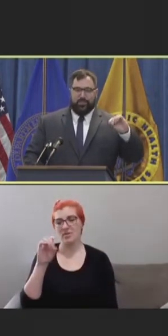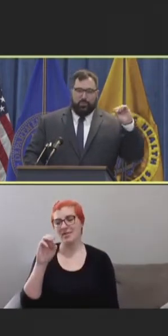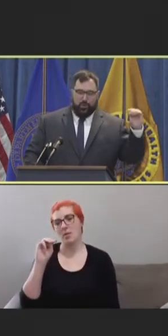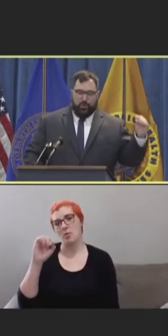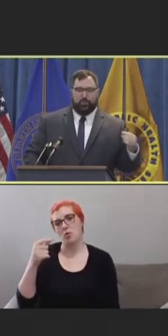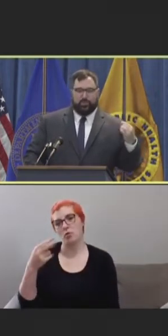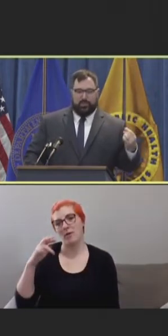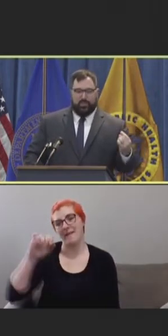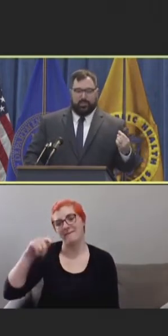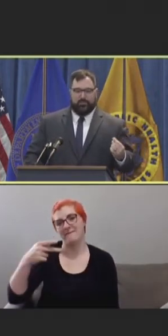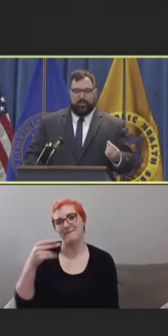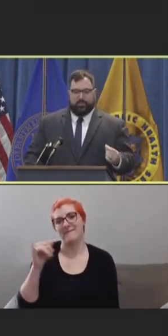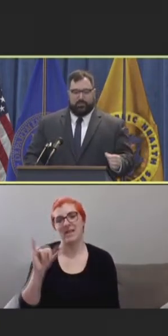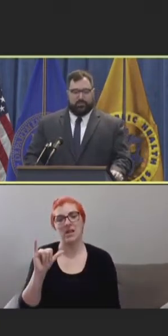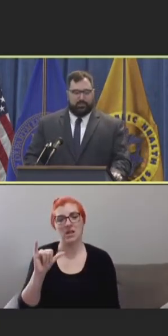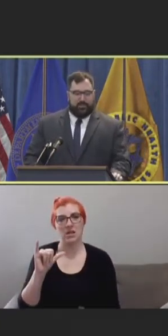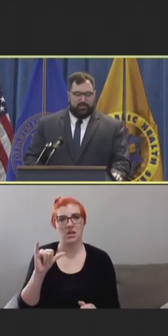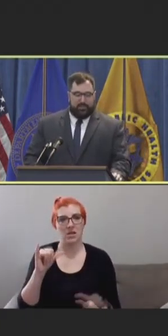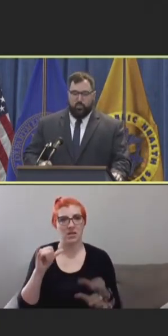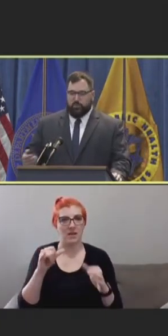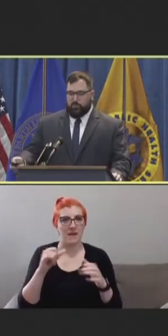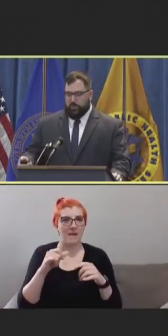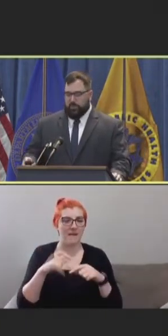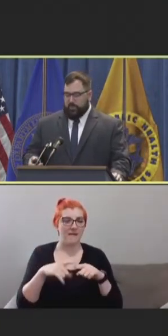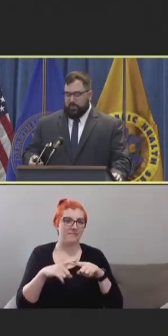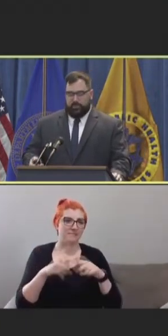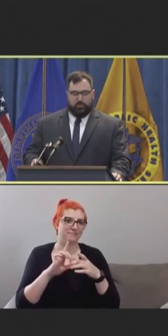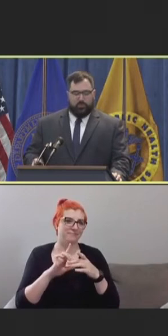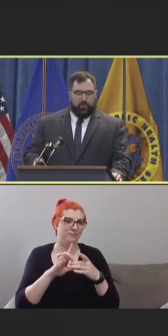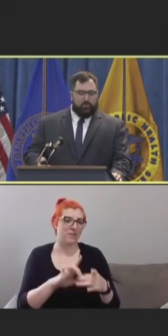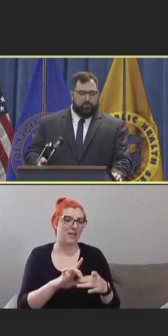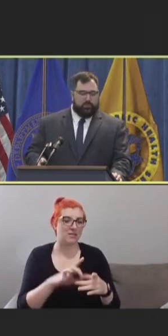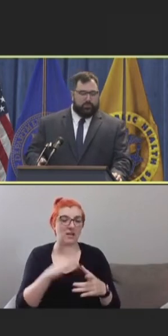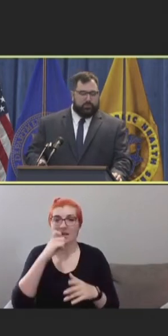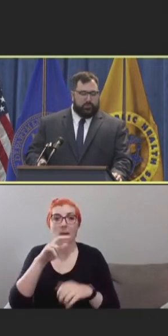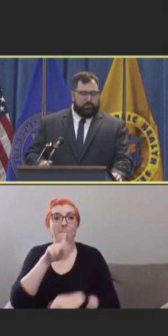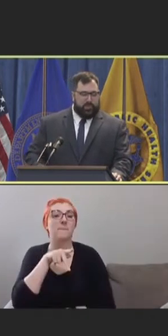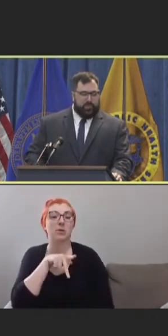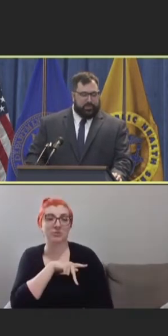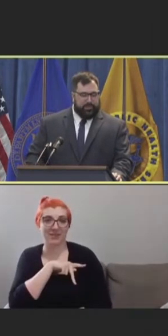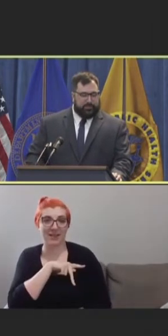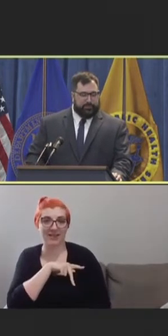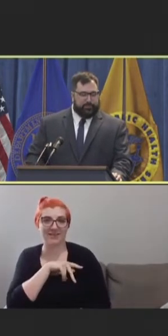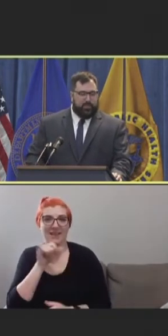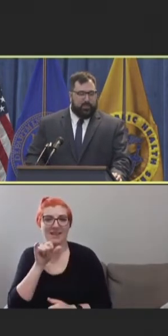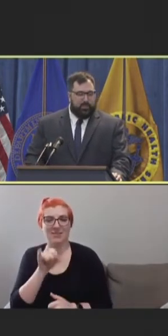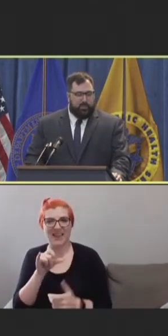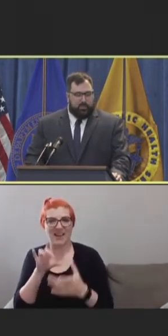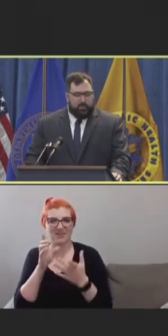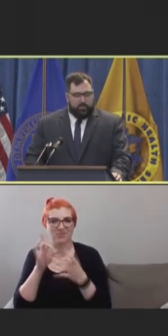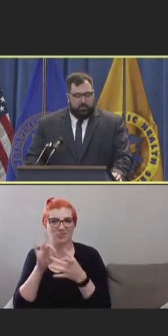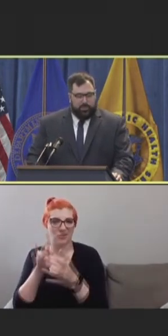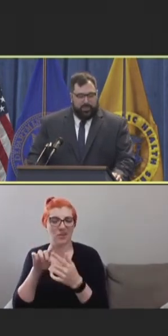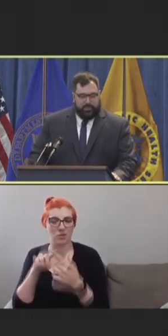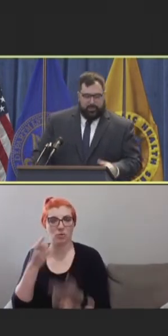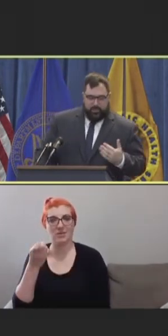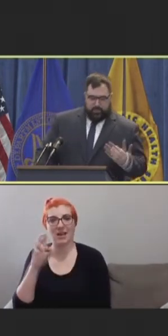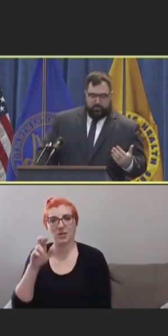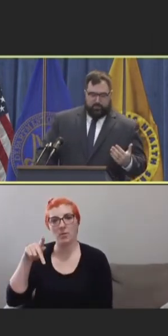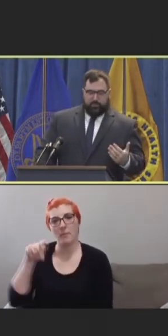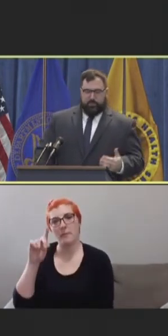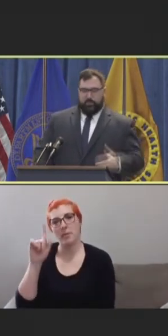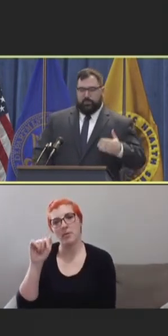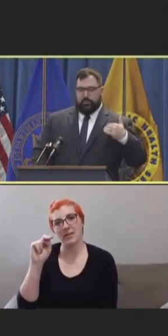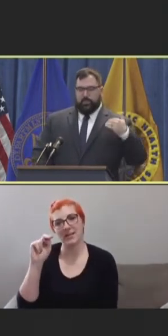yet personalized vaccines, and that's getting more to what Dr. Poland was talking about. So when I think